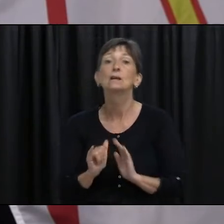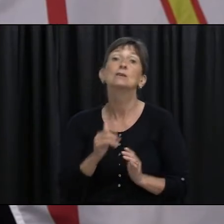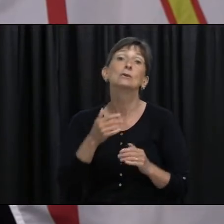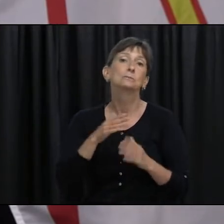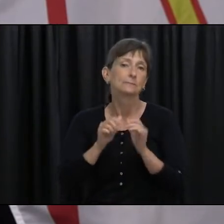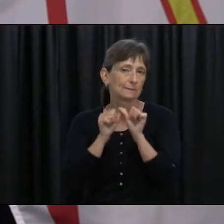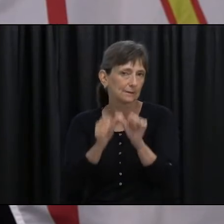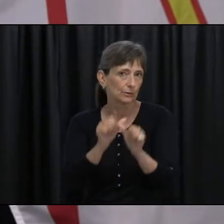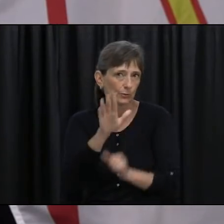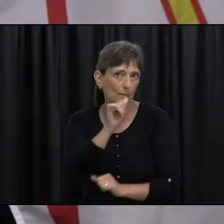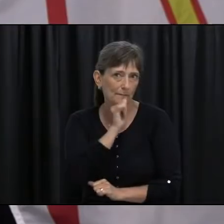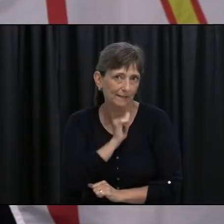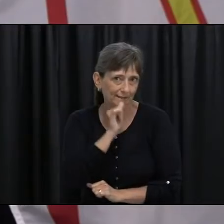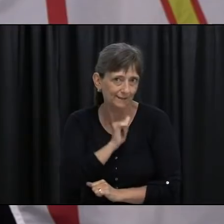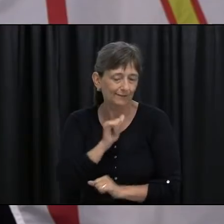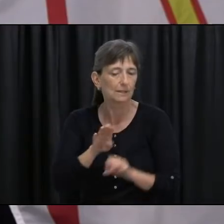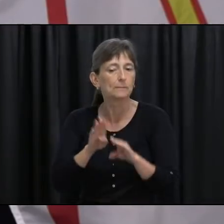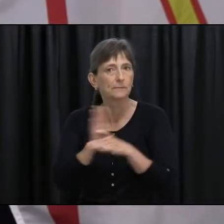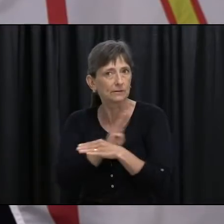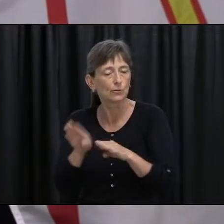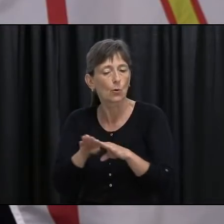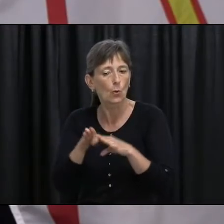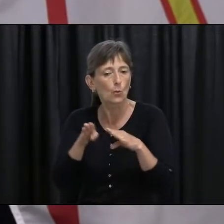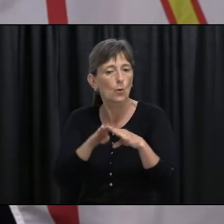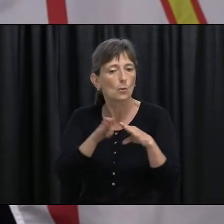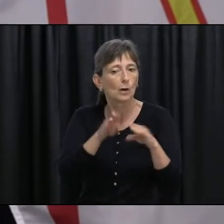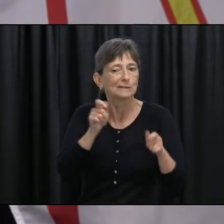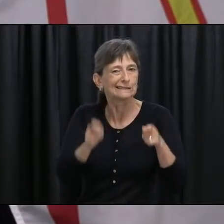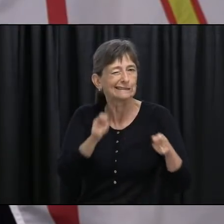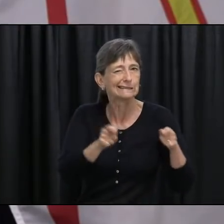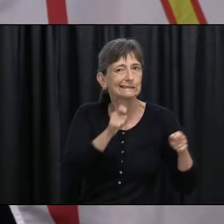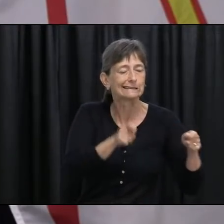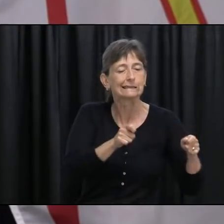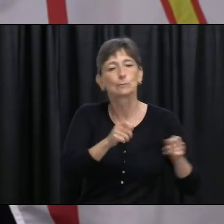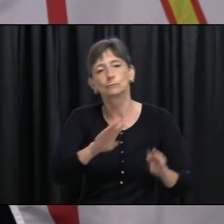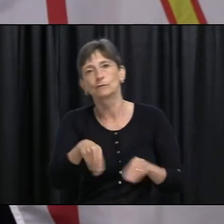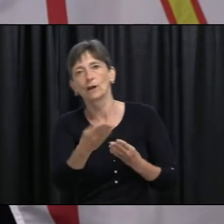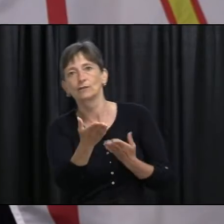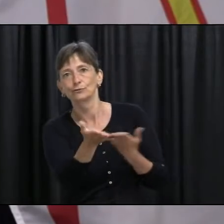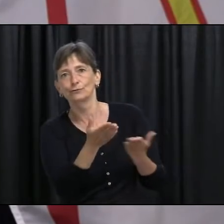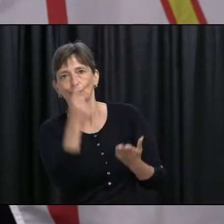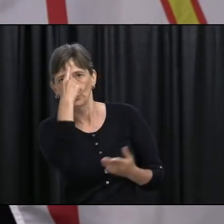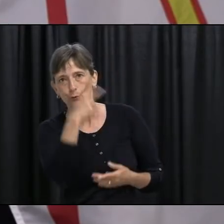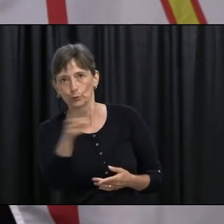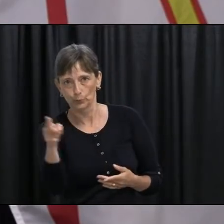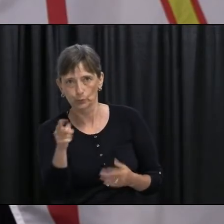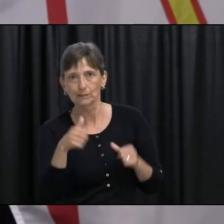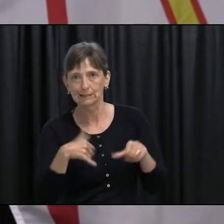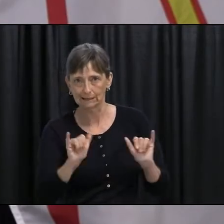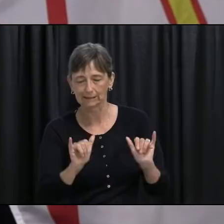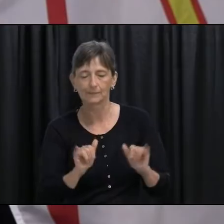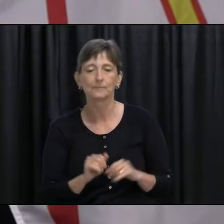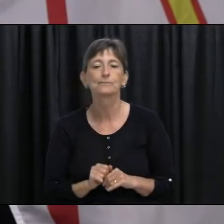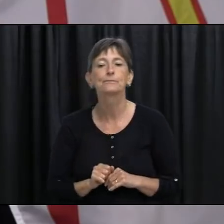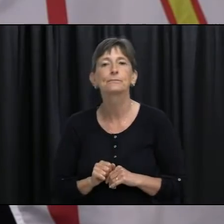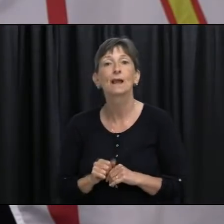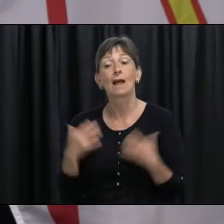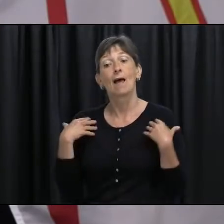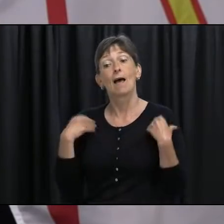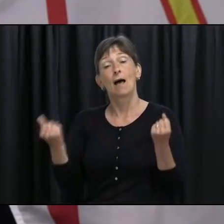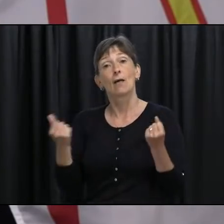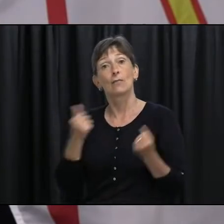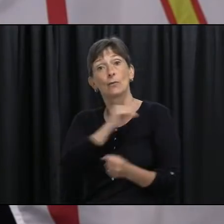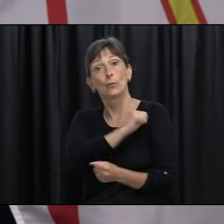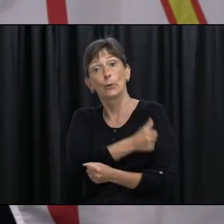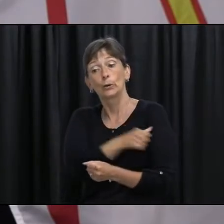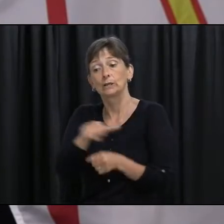continue to reopen in a modified way to safely provide services to the public. Regional health authorities will continue to allow more